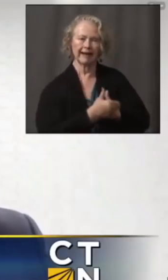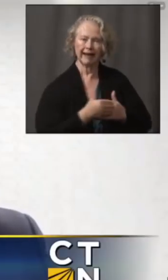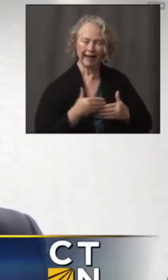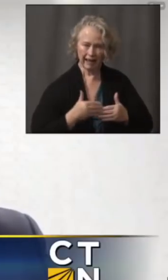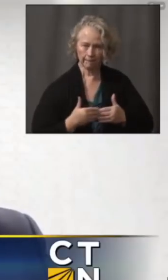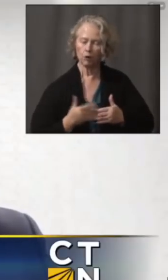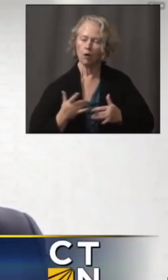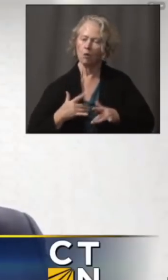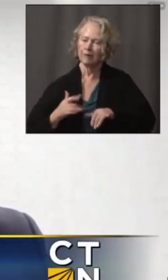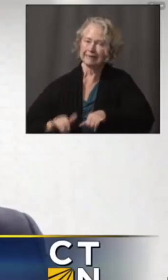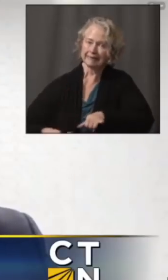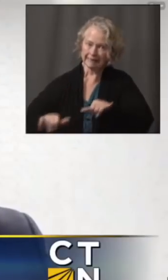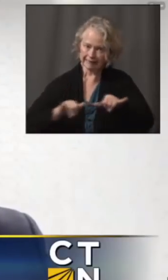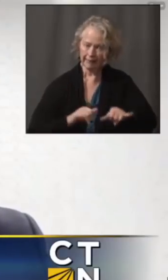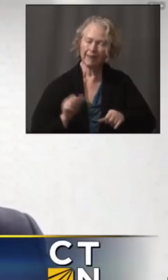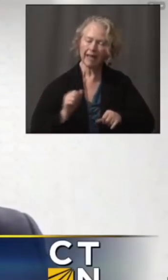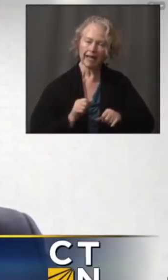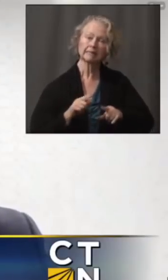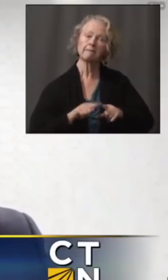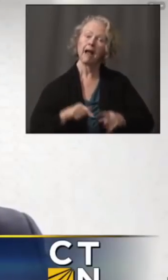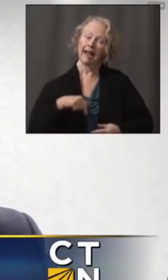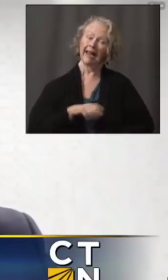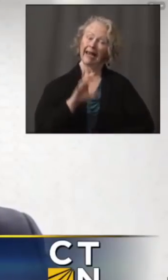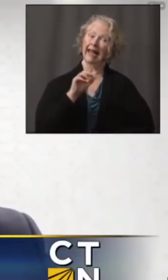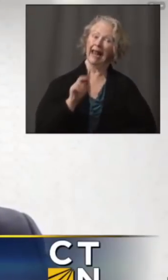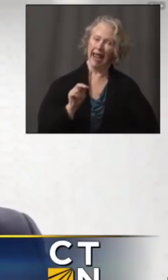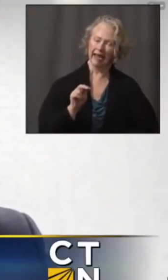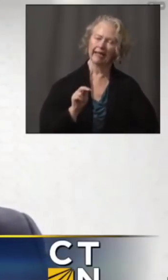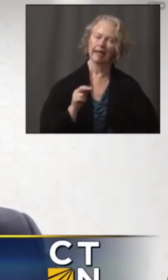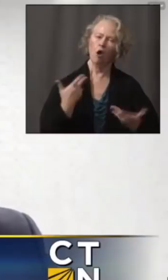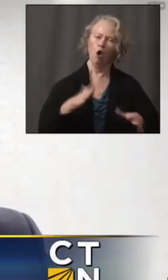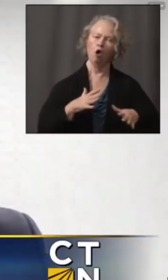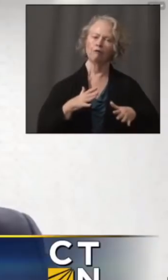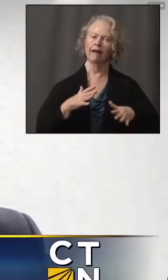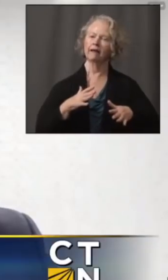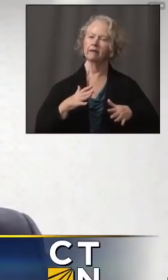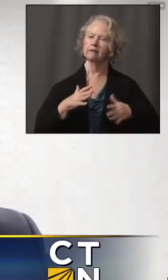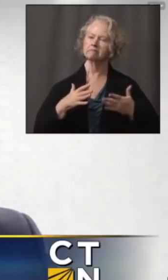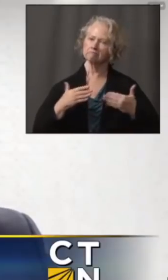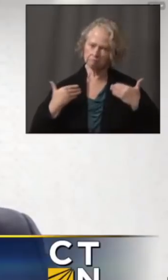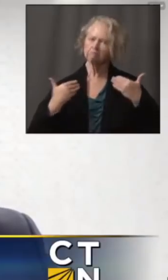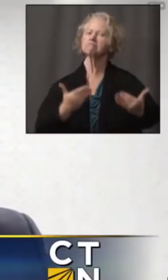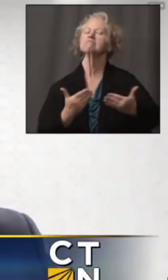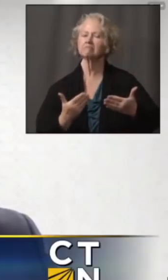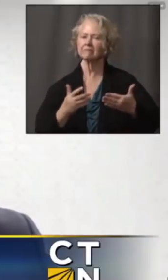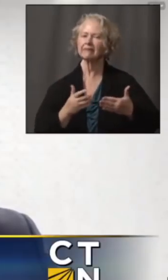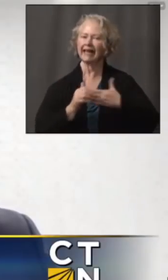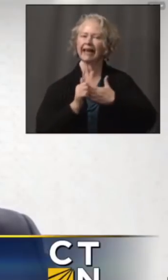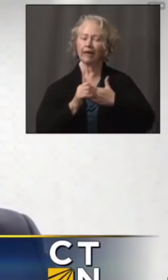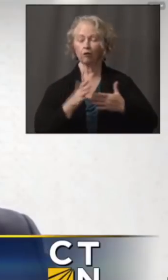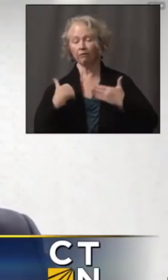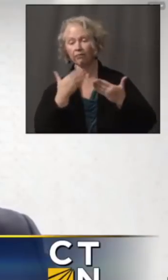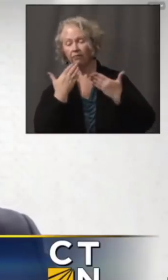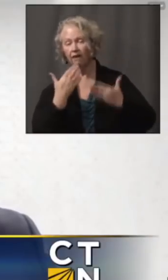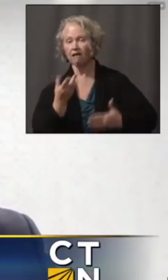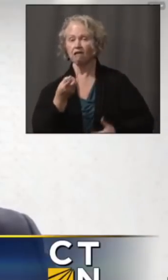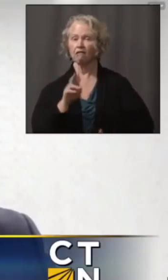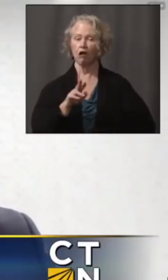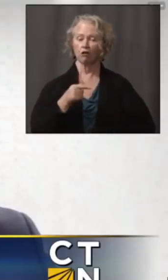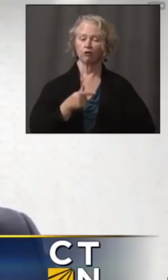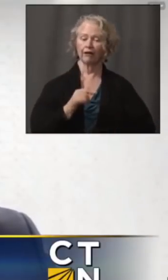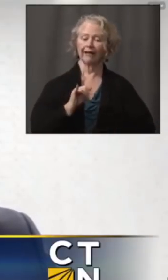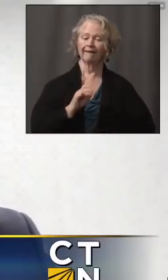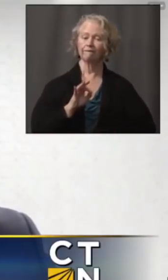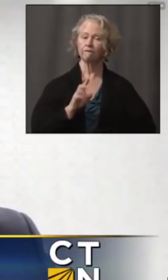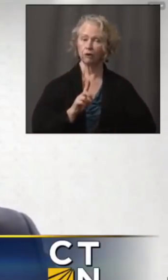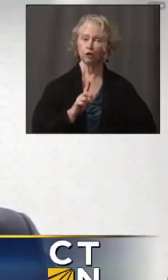regional response, the state of Connecticut definitely was out in front on this one. And I thank Dr. DJ Gifford, and her team at